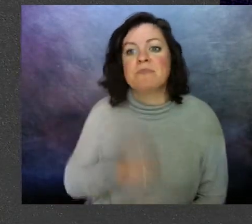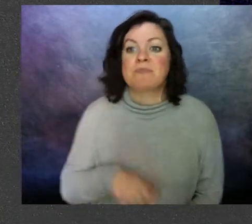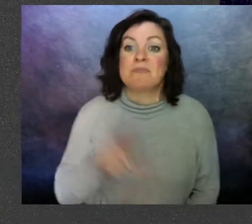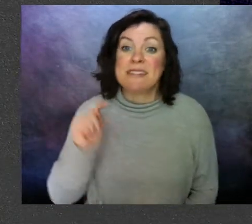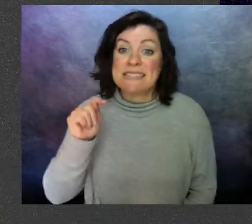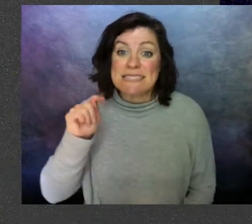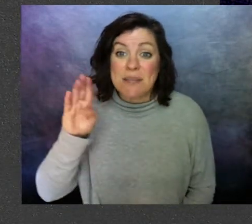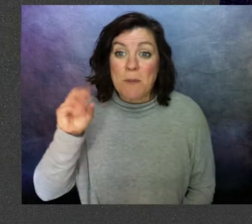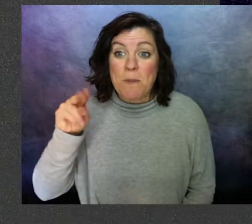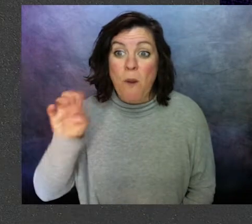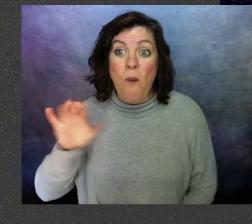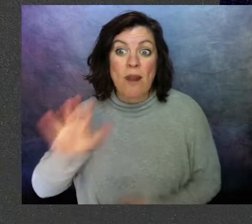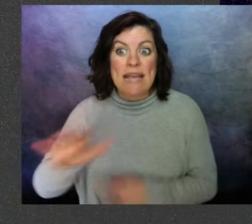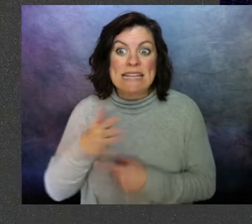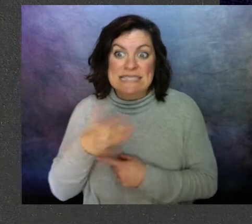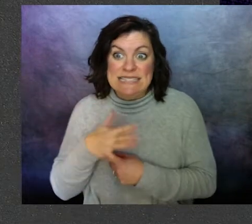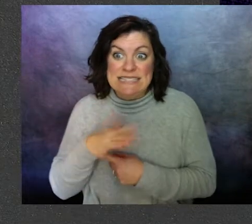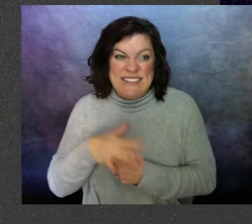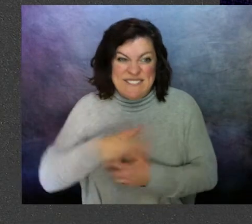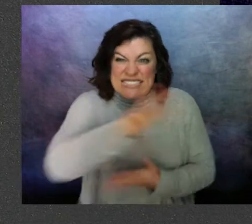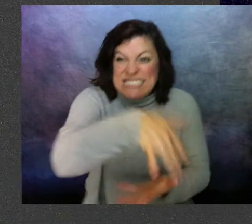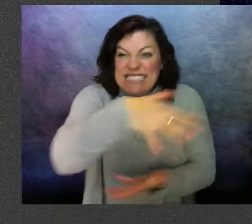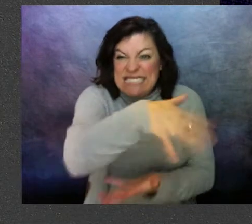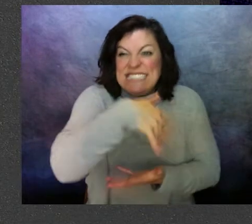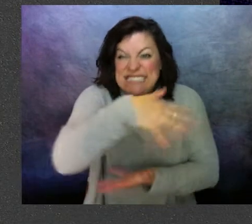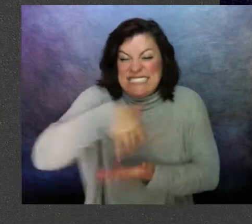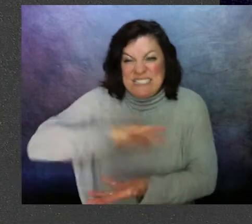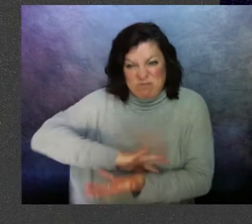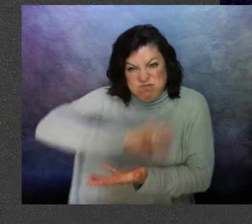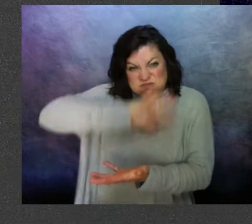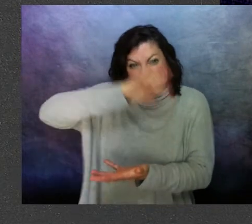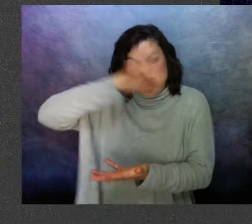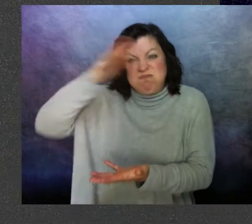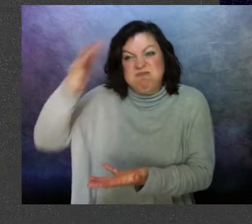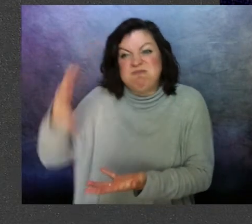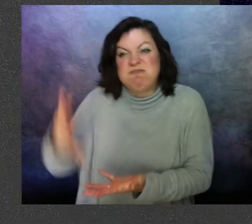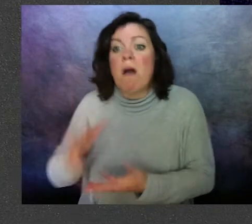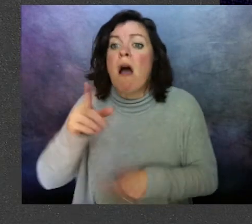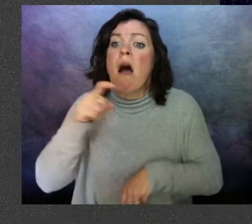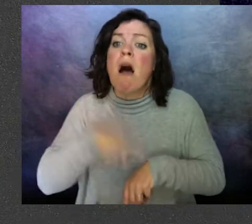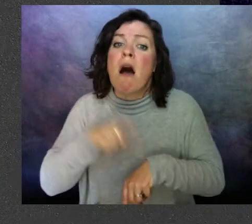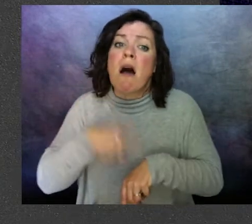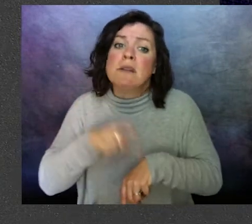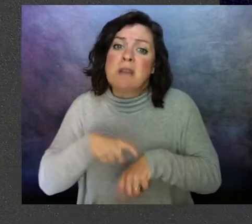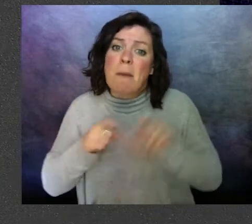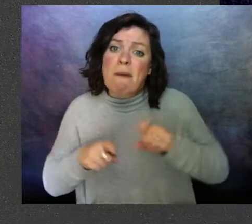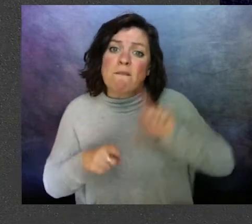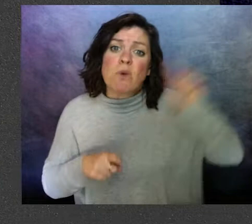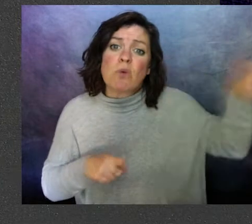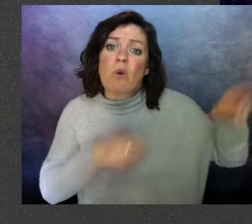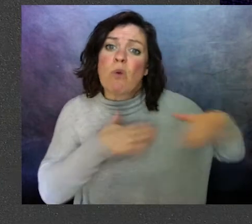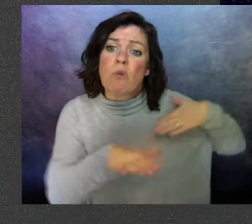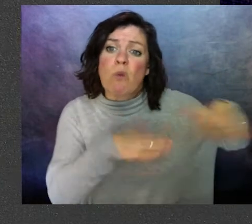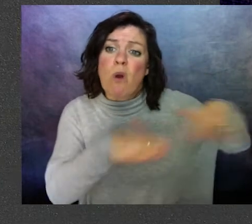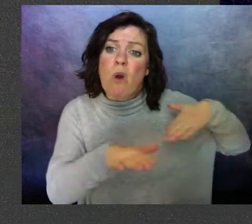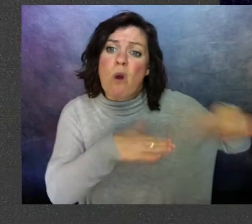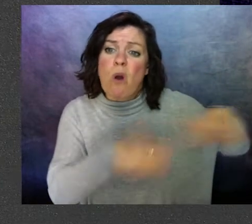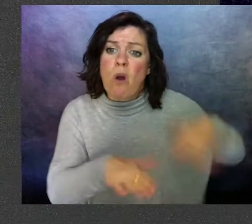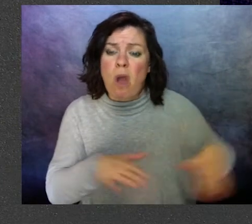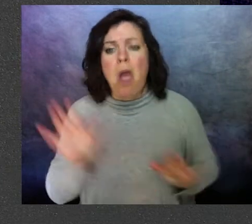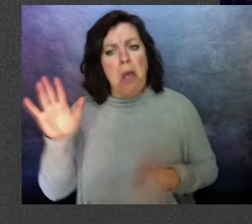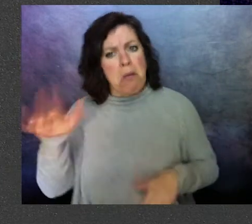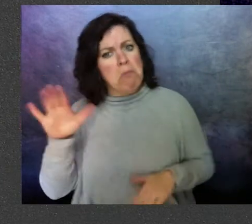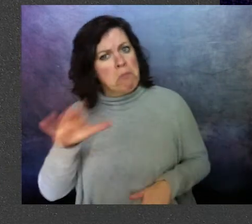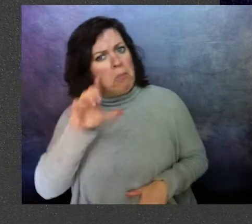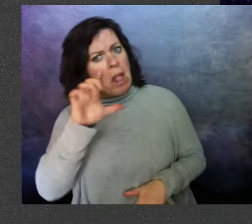T-Bone's pile of leaves was ready, but T-Bone had to go home. It was time for him to go for a walk. I will watch your leaves,